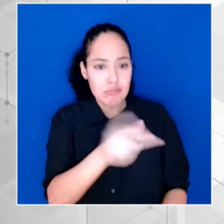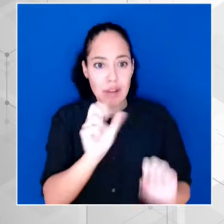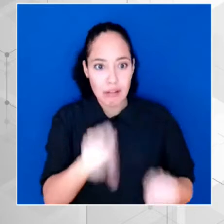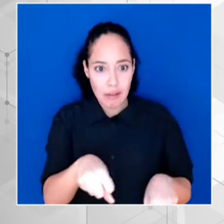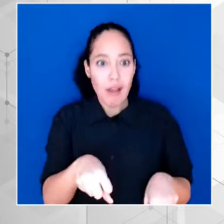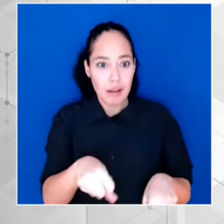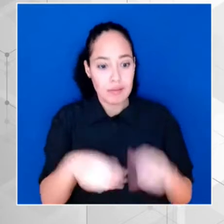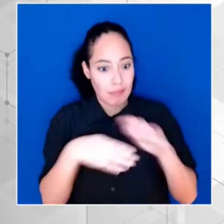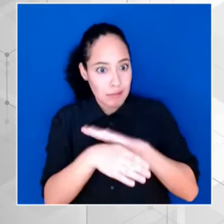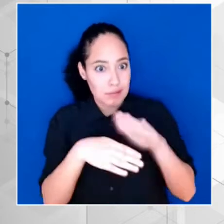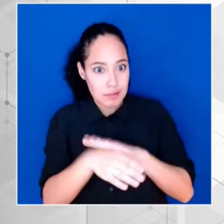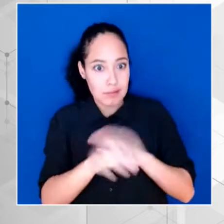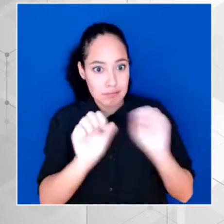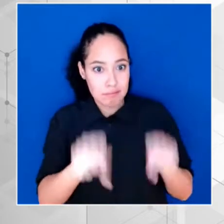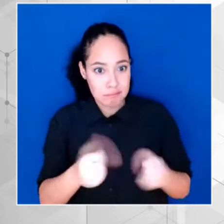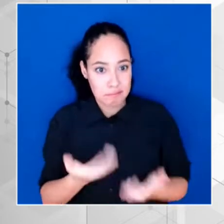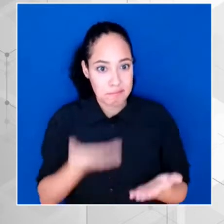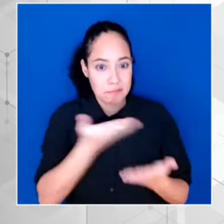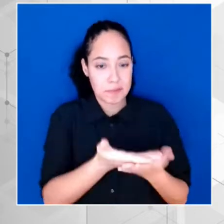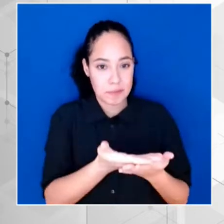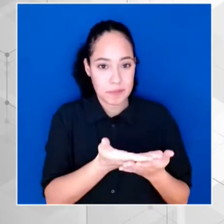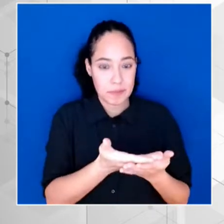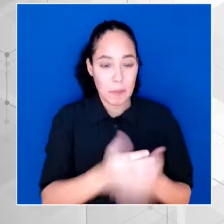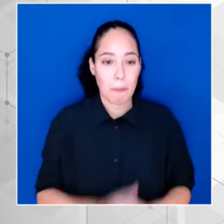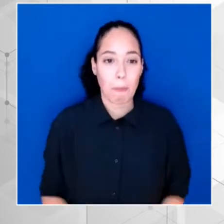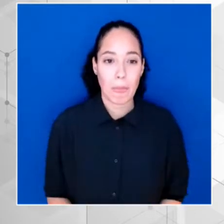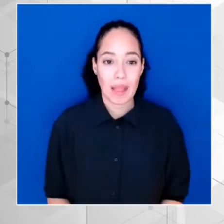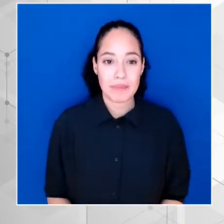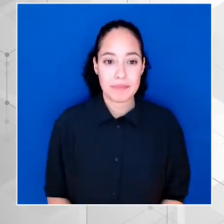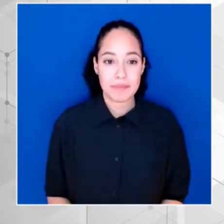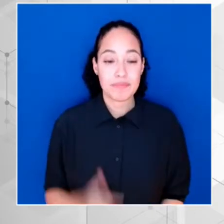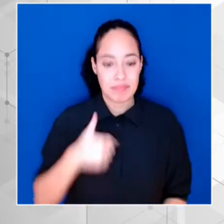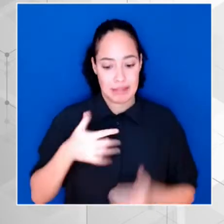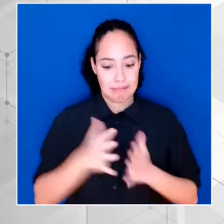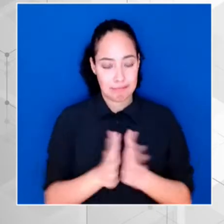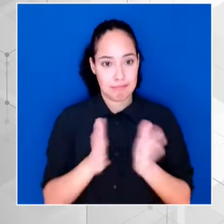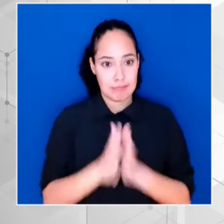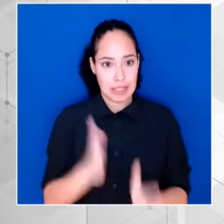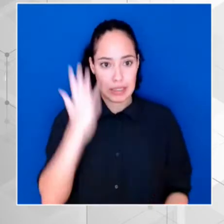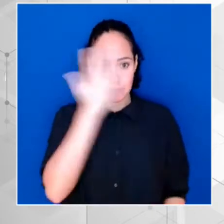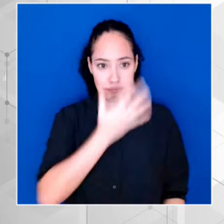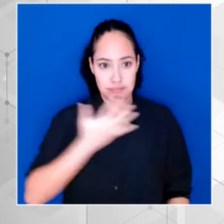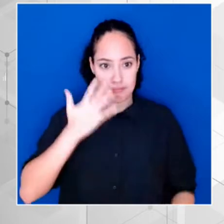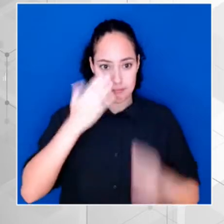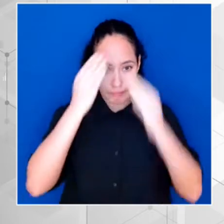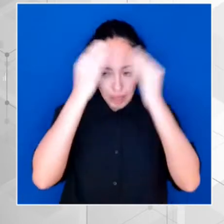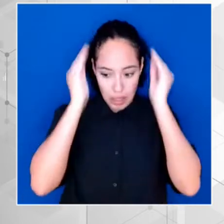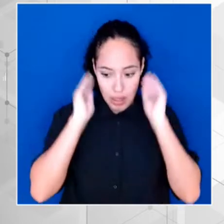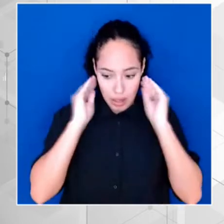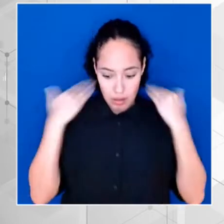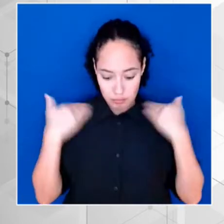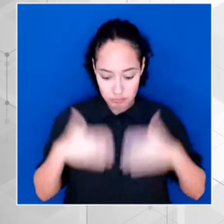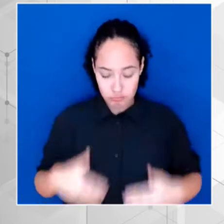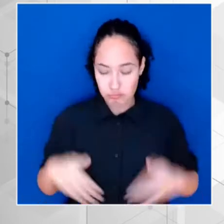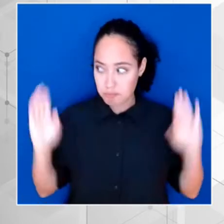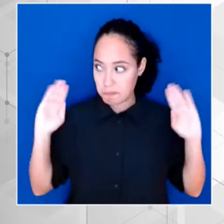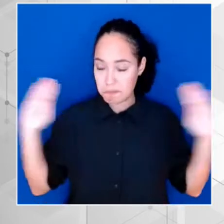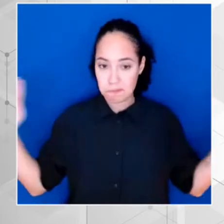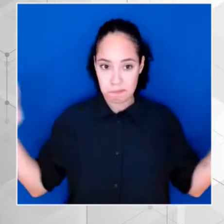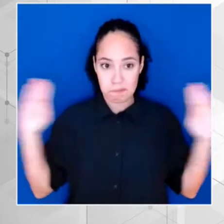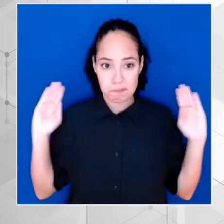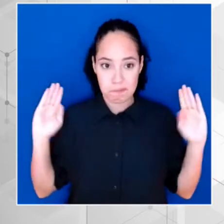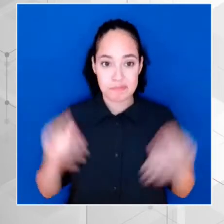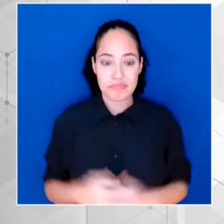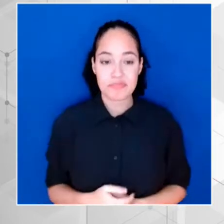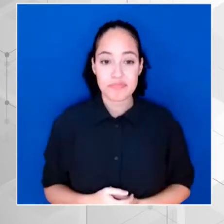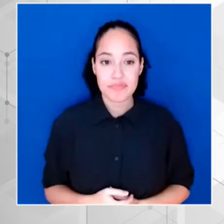with glasses, presenting from my home office in Australia. I'm a consultant focused on organisational change learning, with a majority of my focus